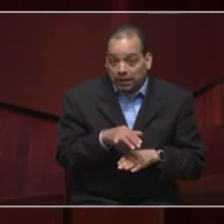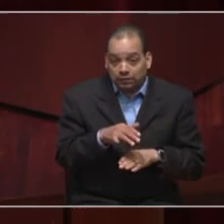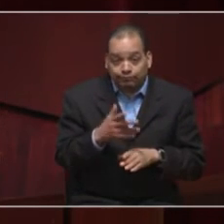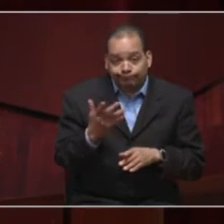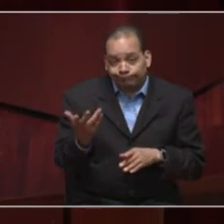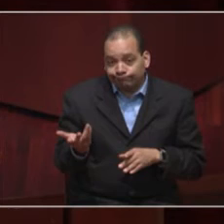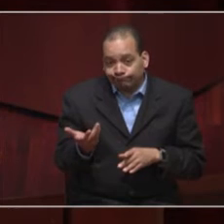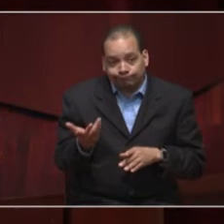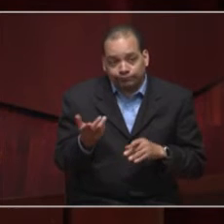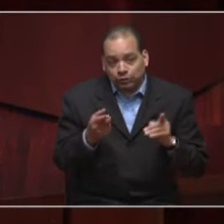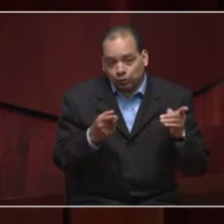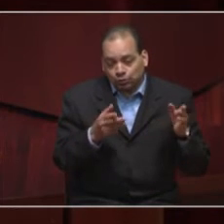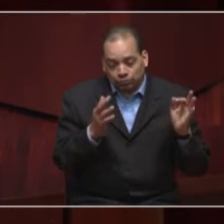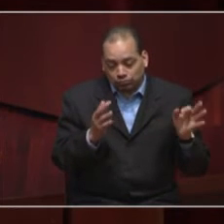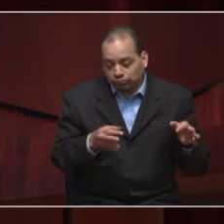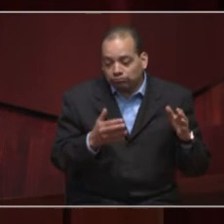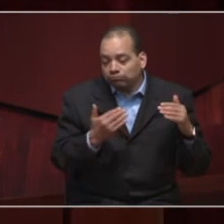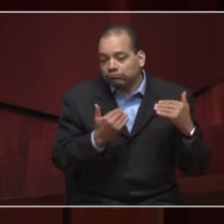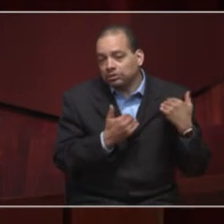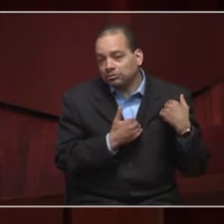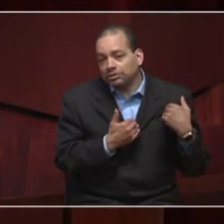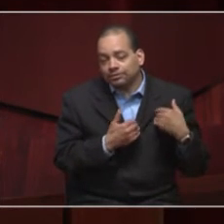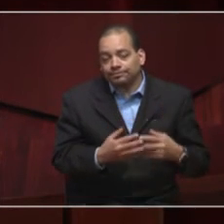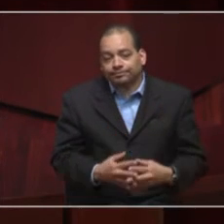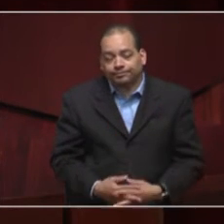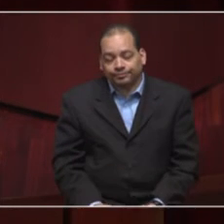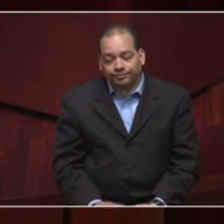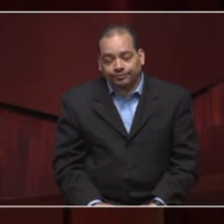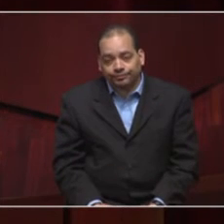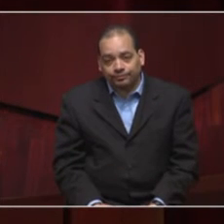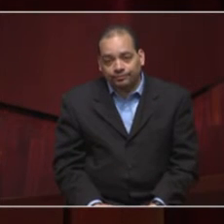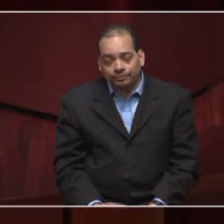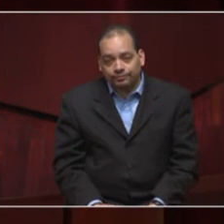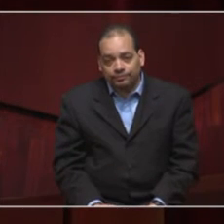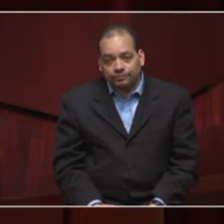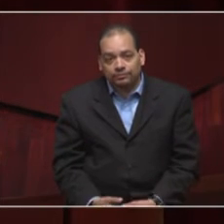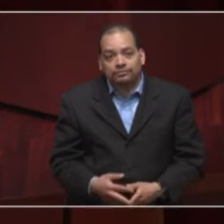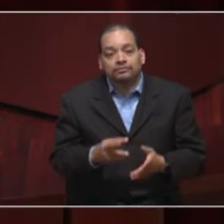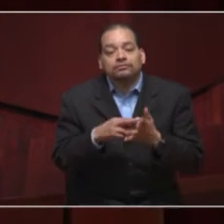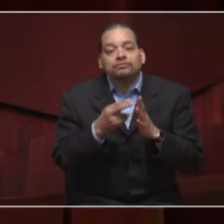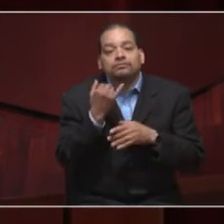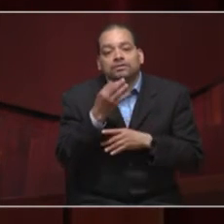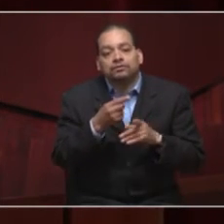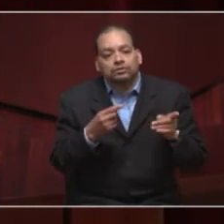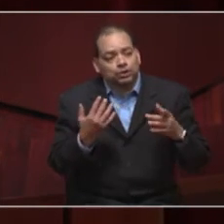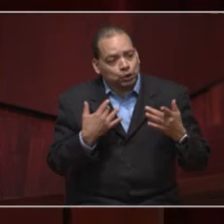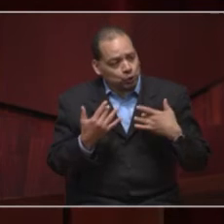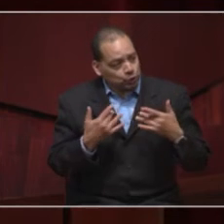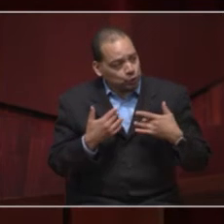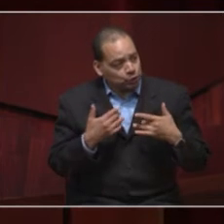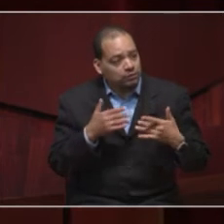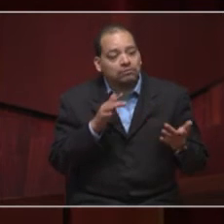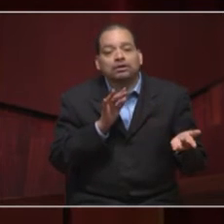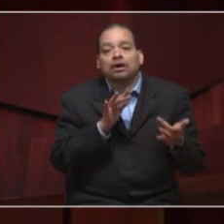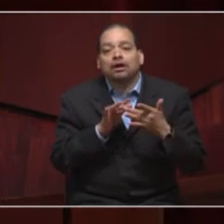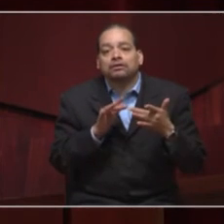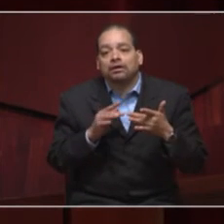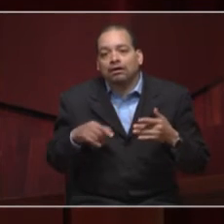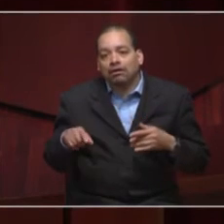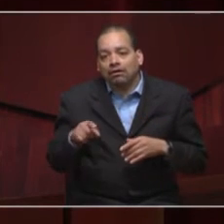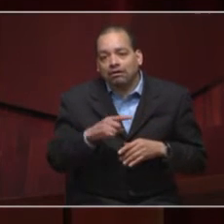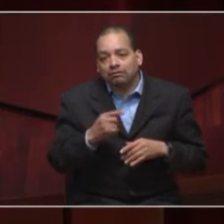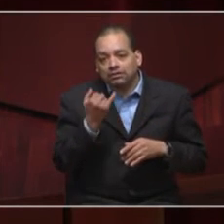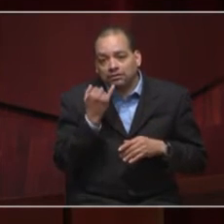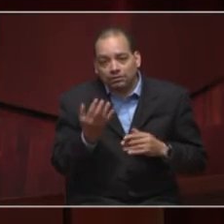if you have those kinds of concerns, then you really need to be in touch with us. If it's something you proposed a transfer request